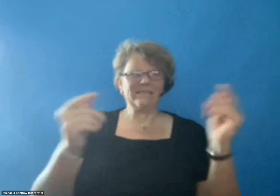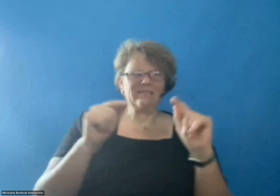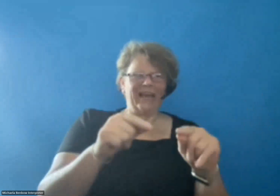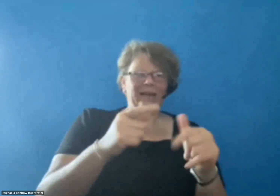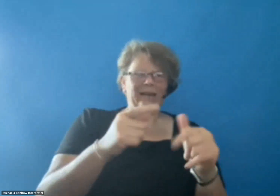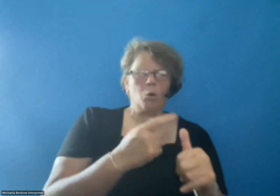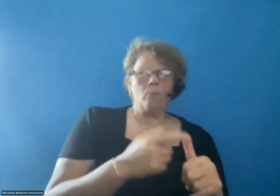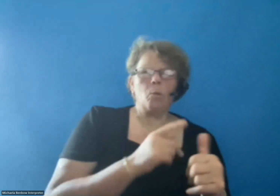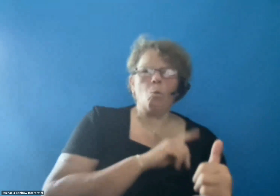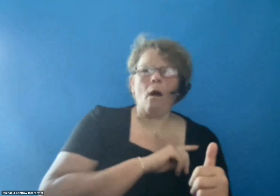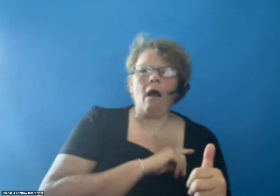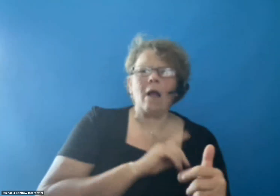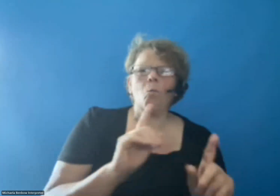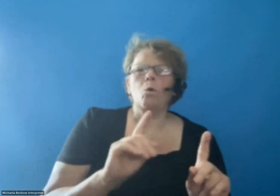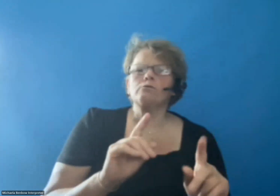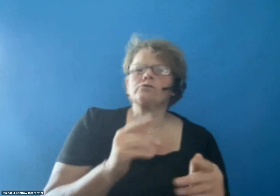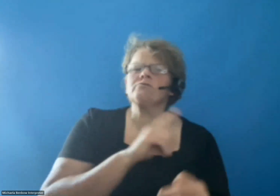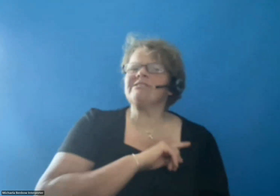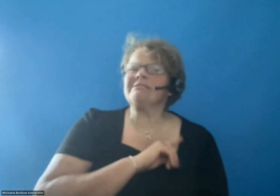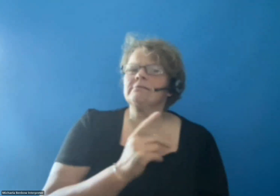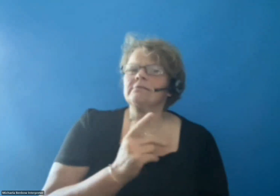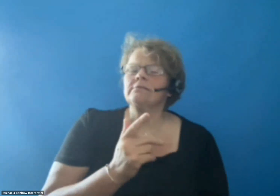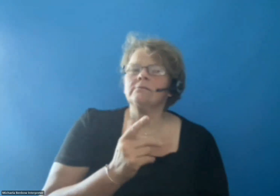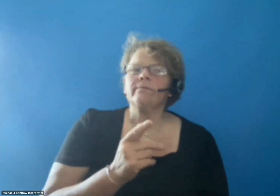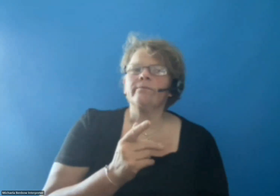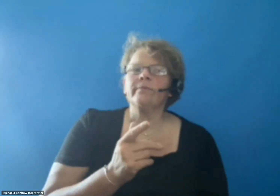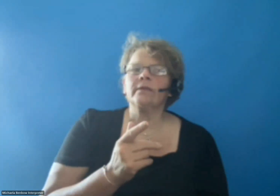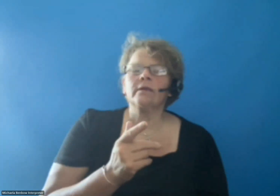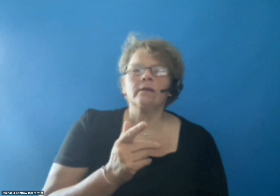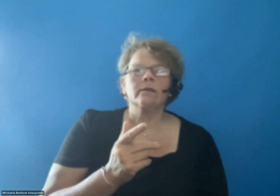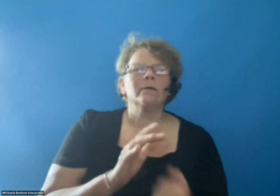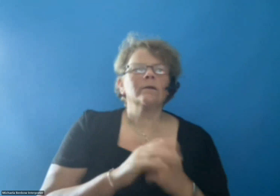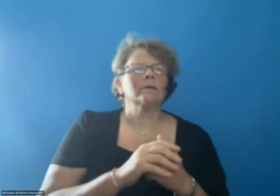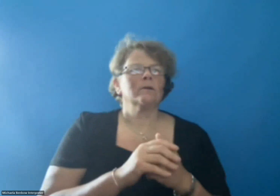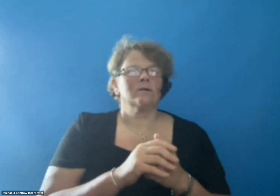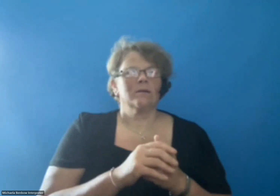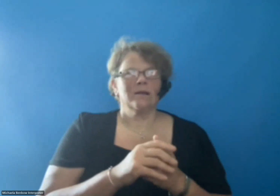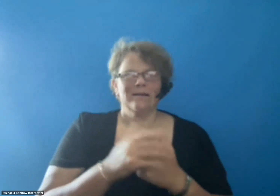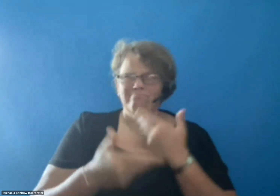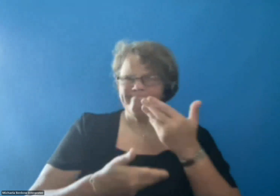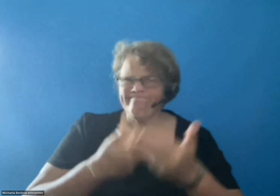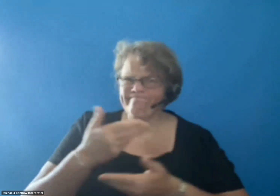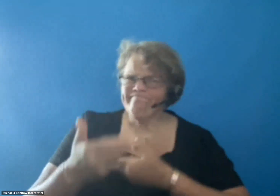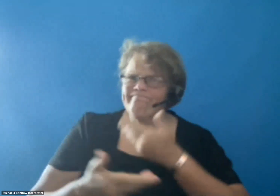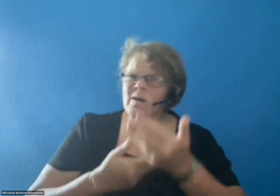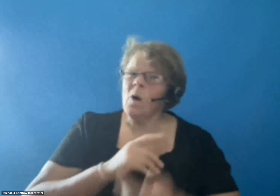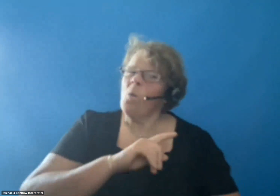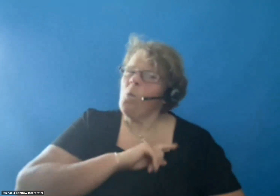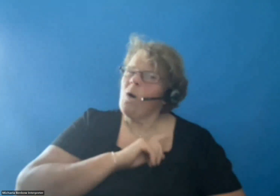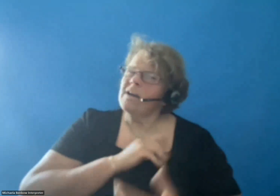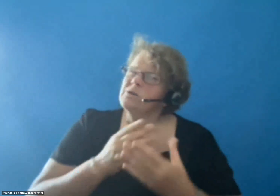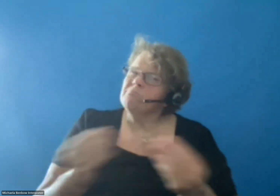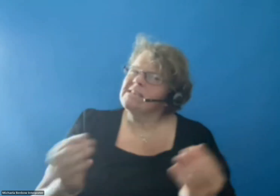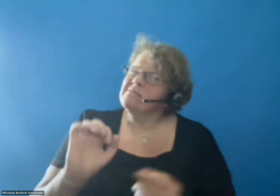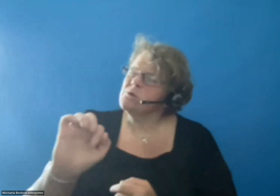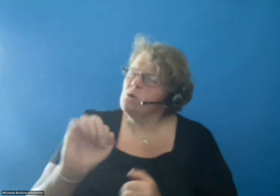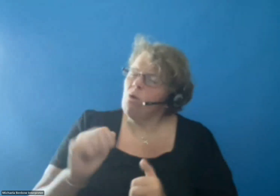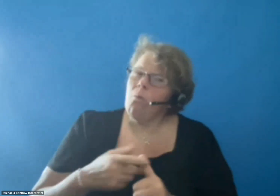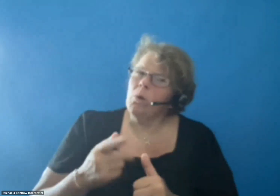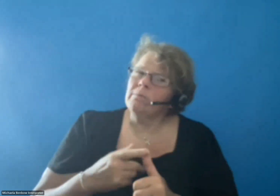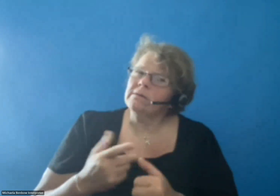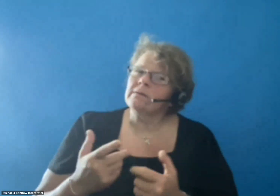it goes back to what I was saying before, in that if we actually talk to people about how services can actually fit